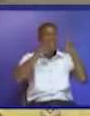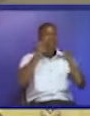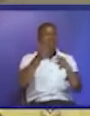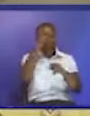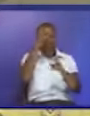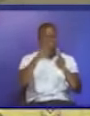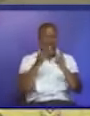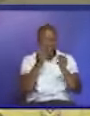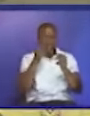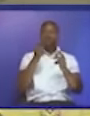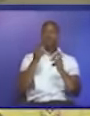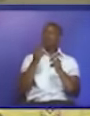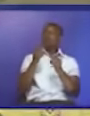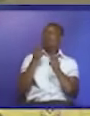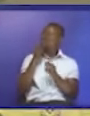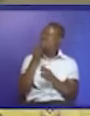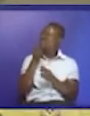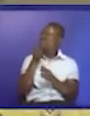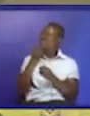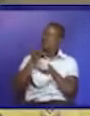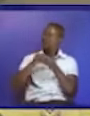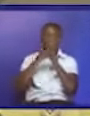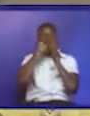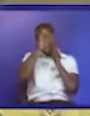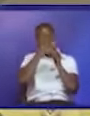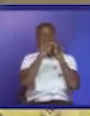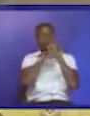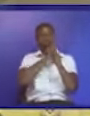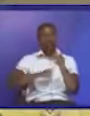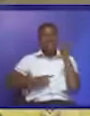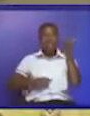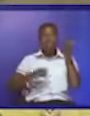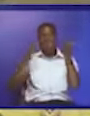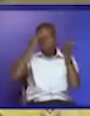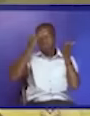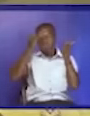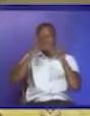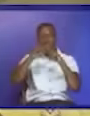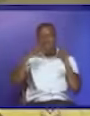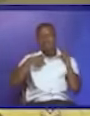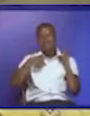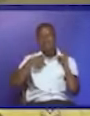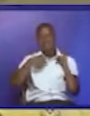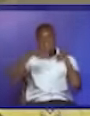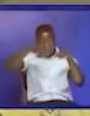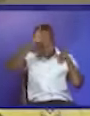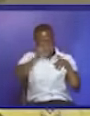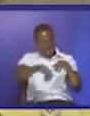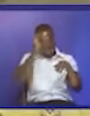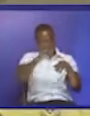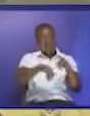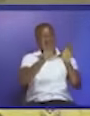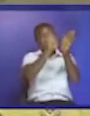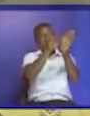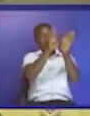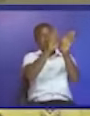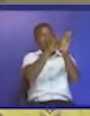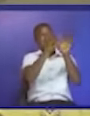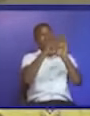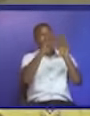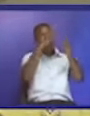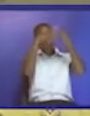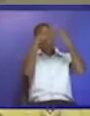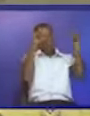up and said, surely the Lord was in this place and I knew not. He said, this is the gate of heaven. Jacob could